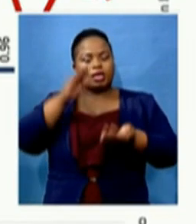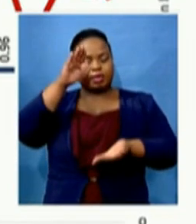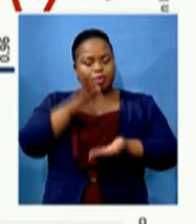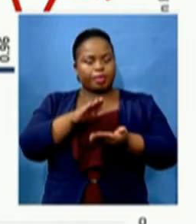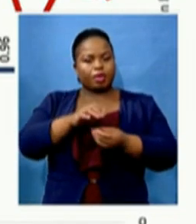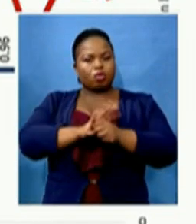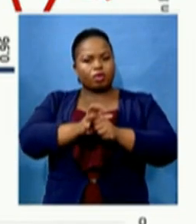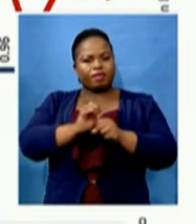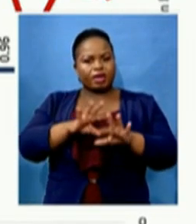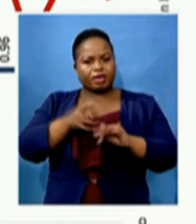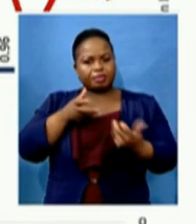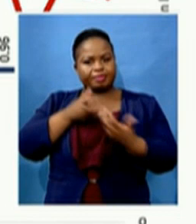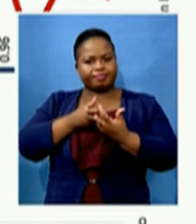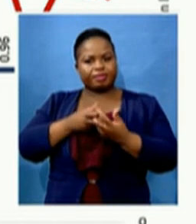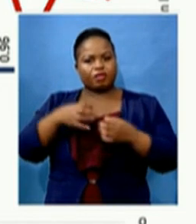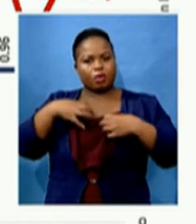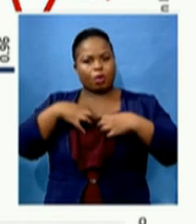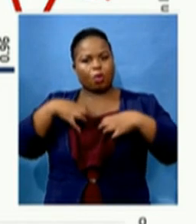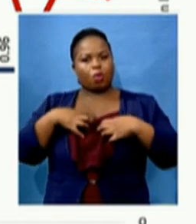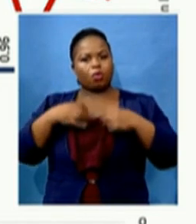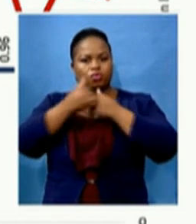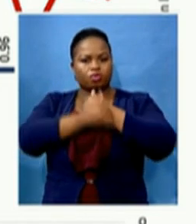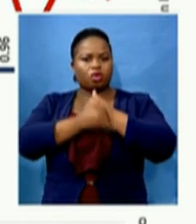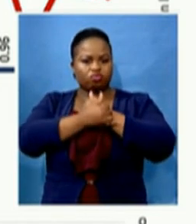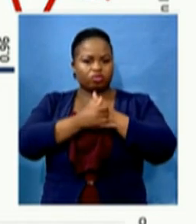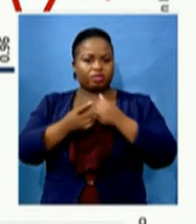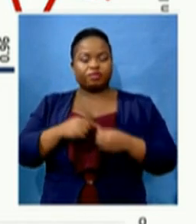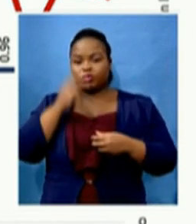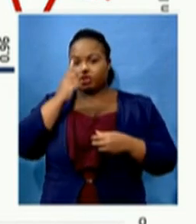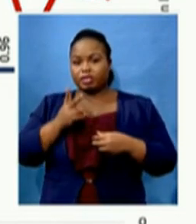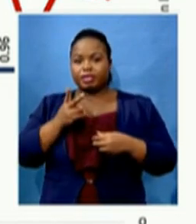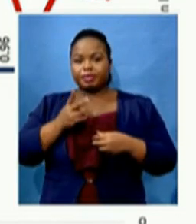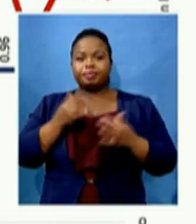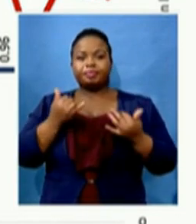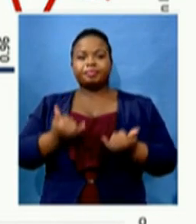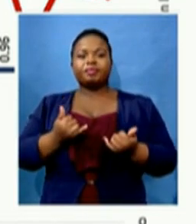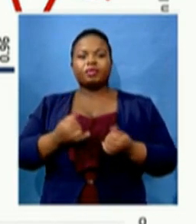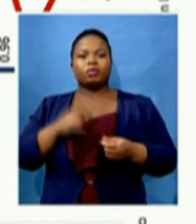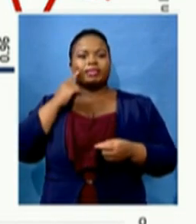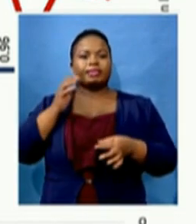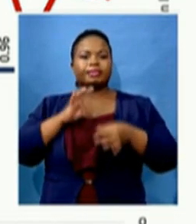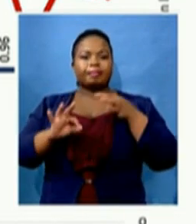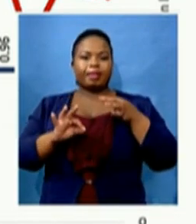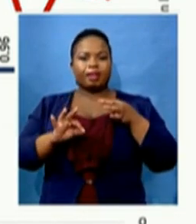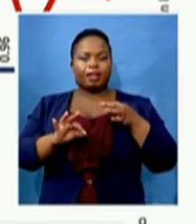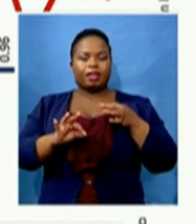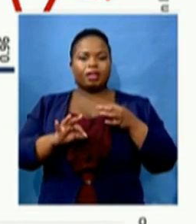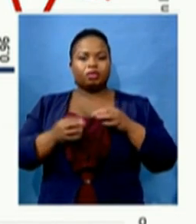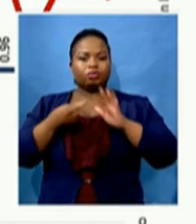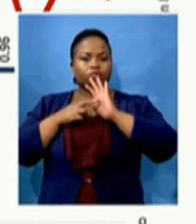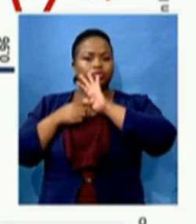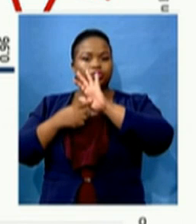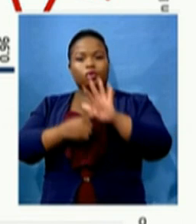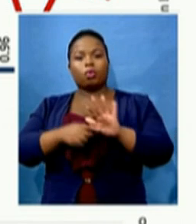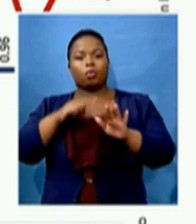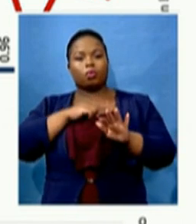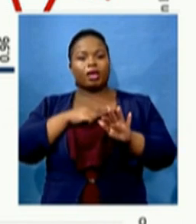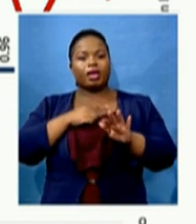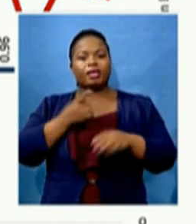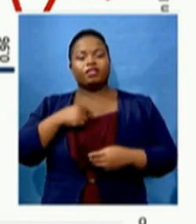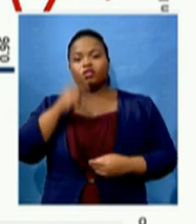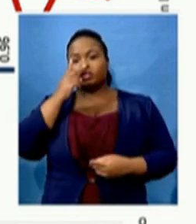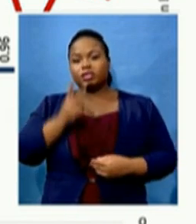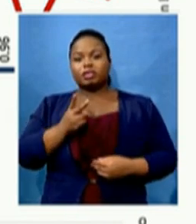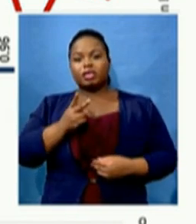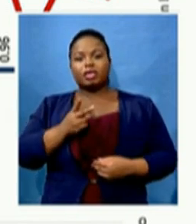the parameters, a sort of simple reflection of it is that if we had to look at what is the associated reproduction rate that we could